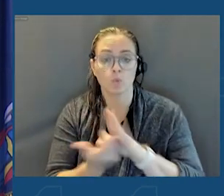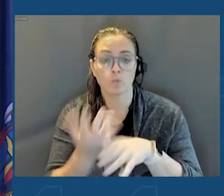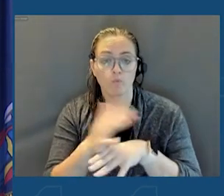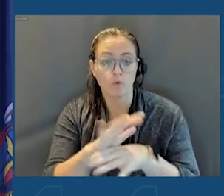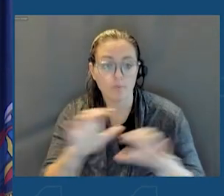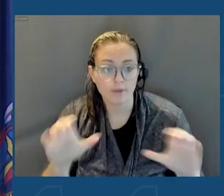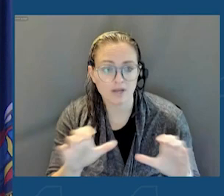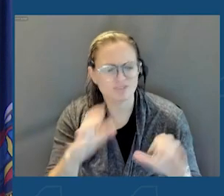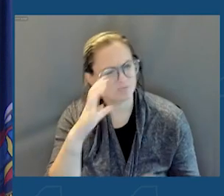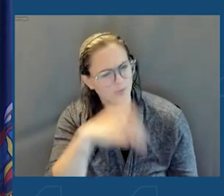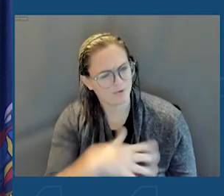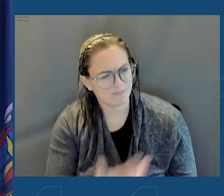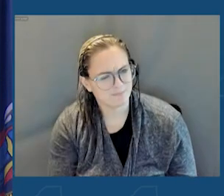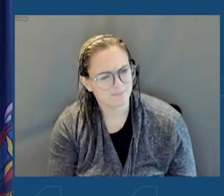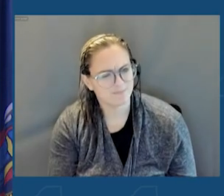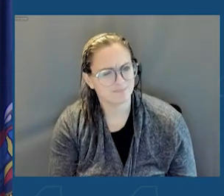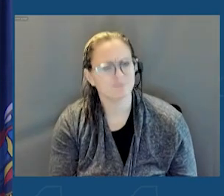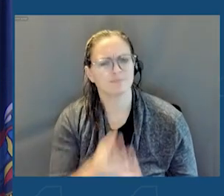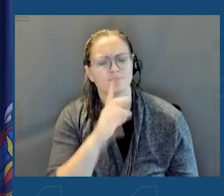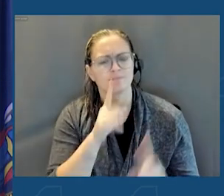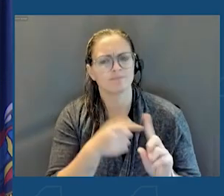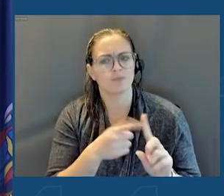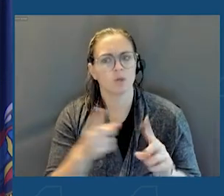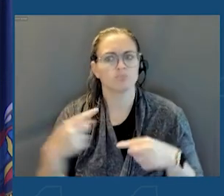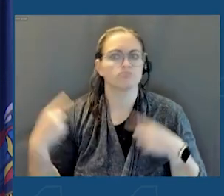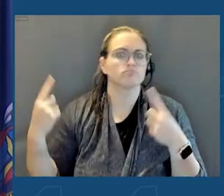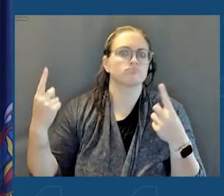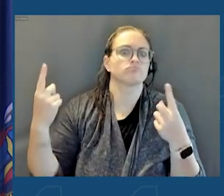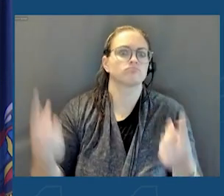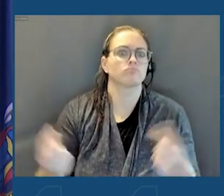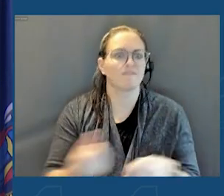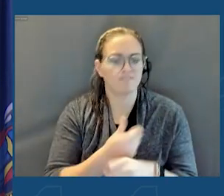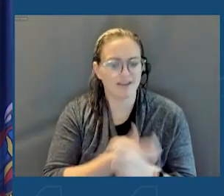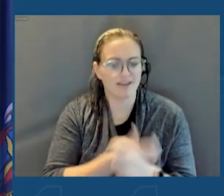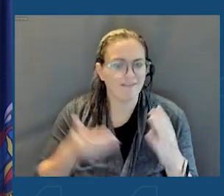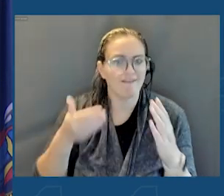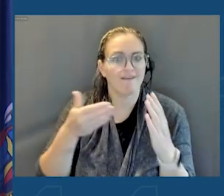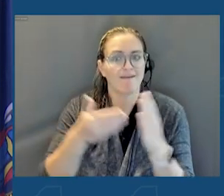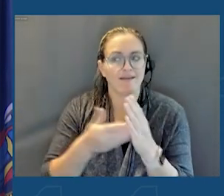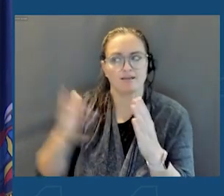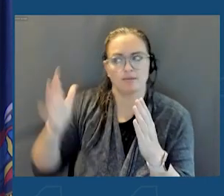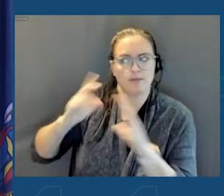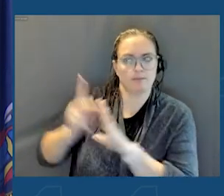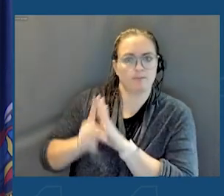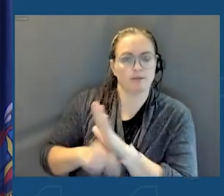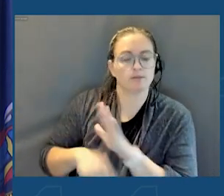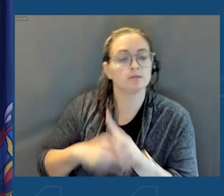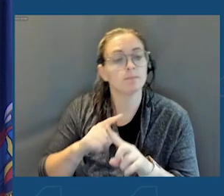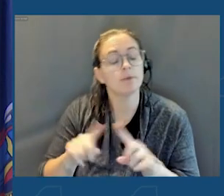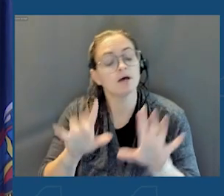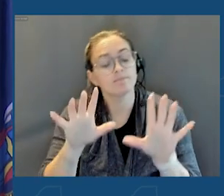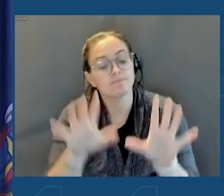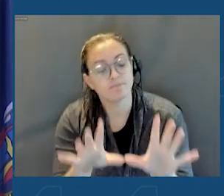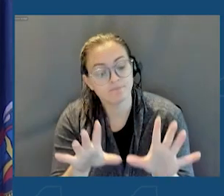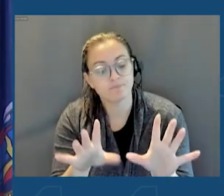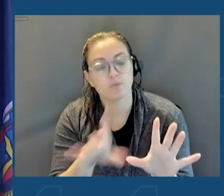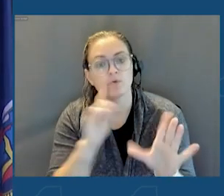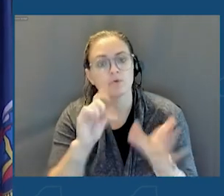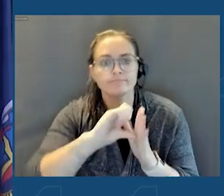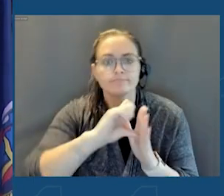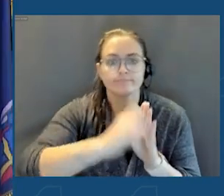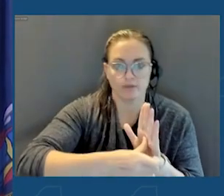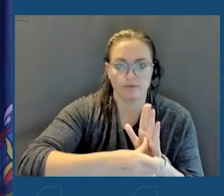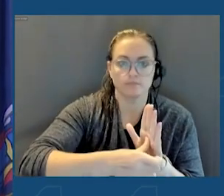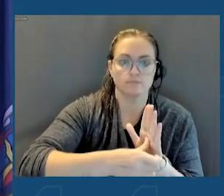weird, speaking about how long we've spent fighting against past policies. But I want to really emphasize the fact that